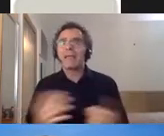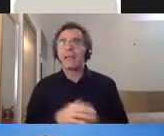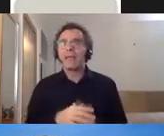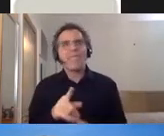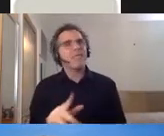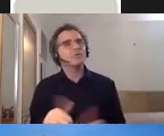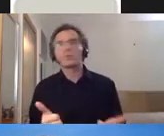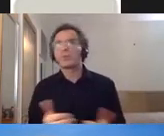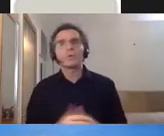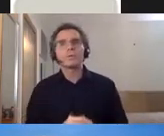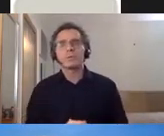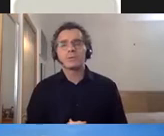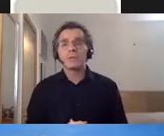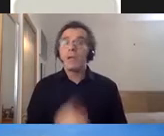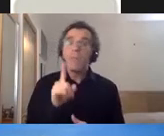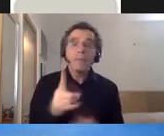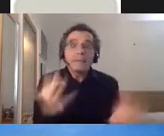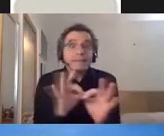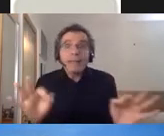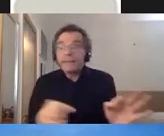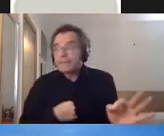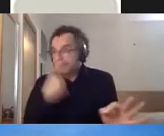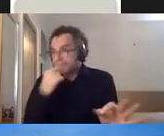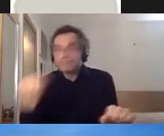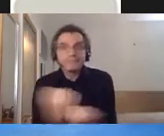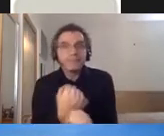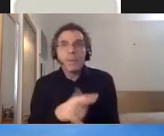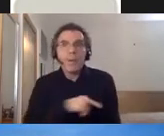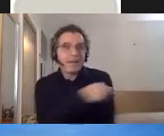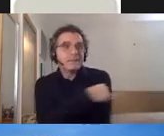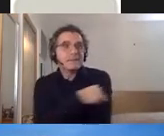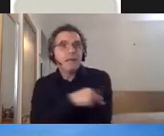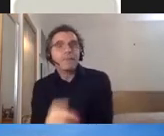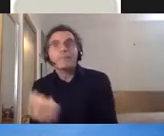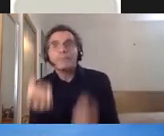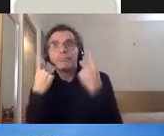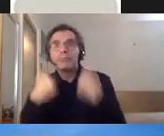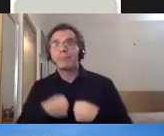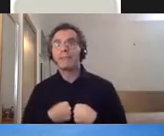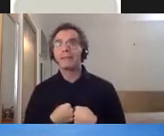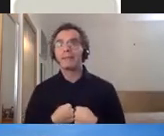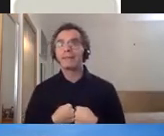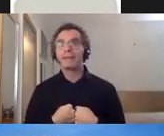not good. But there's nothing I can do about it because the staff don't understand.